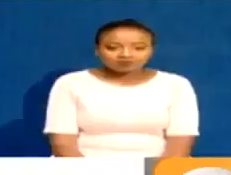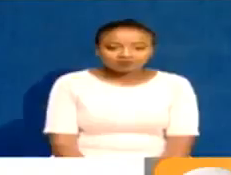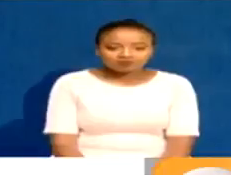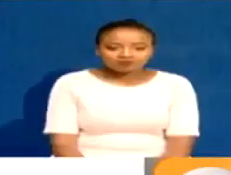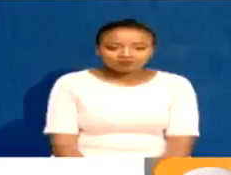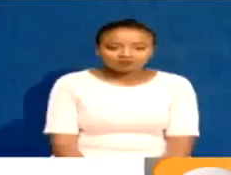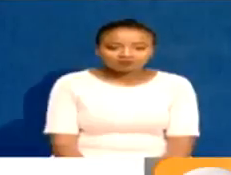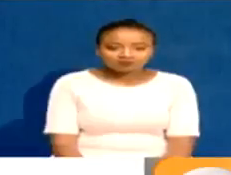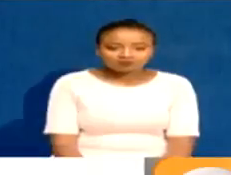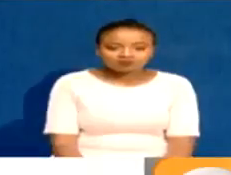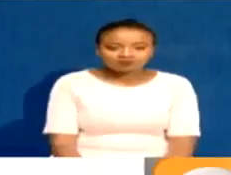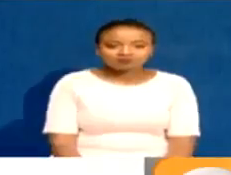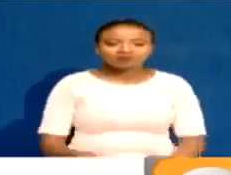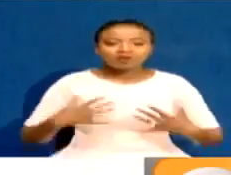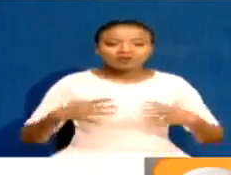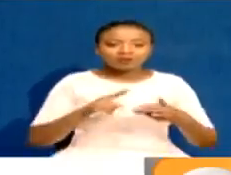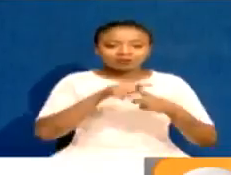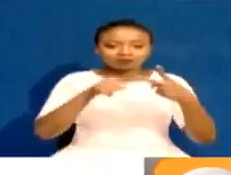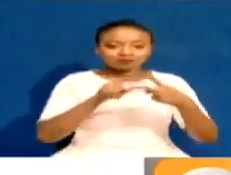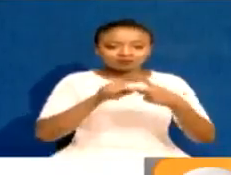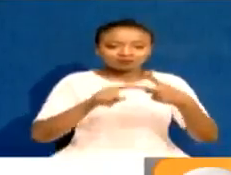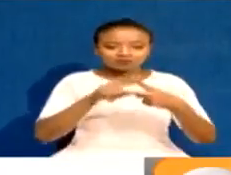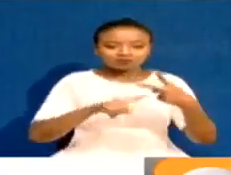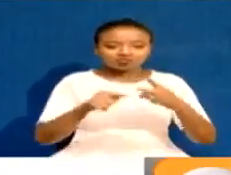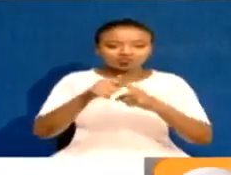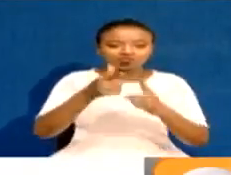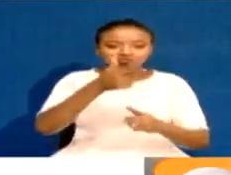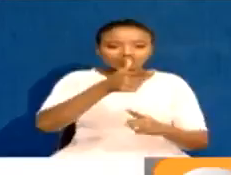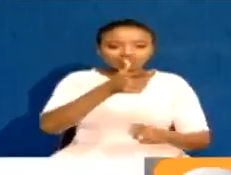shot two people, one dead,